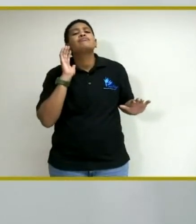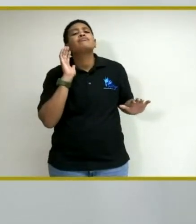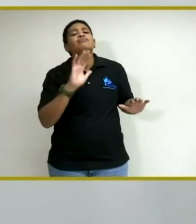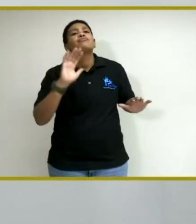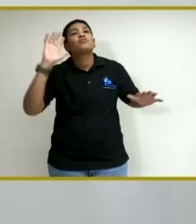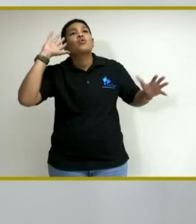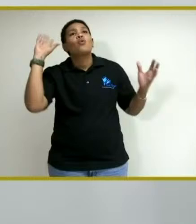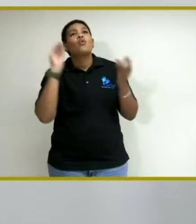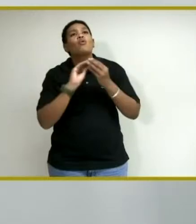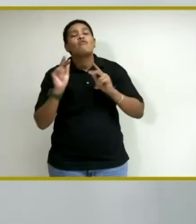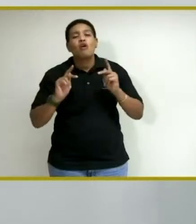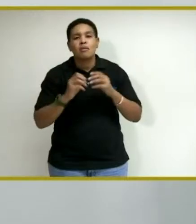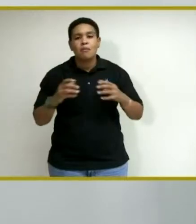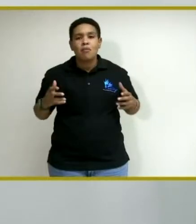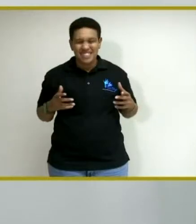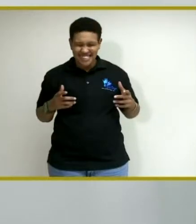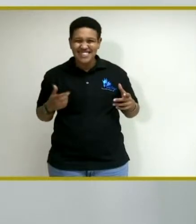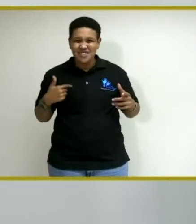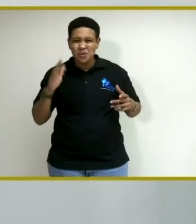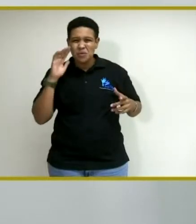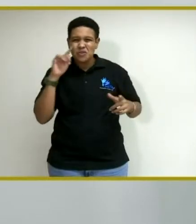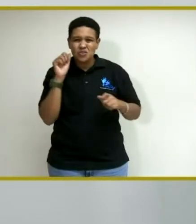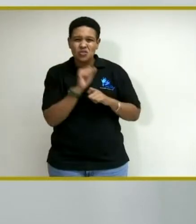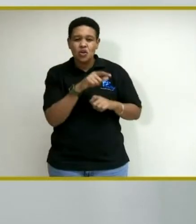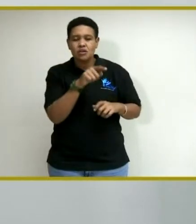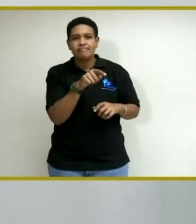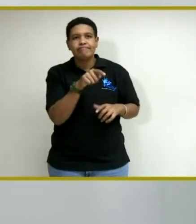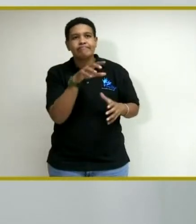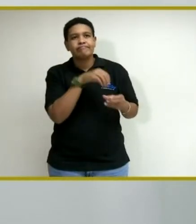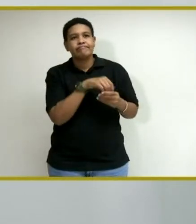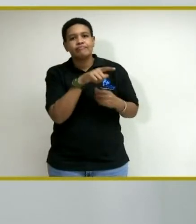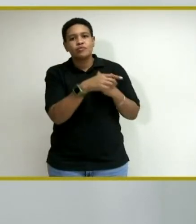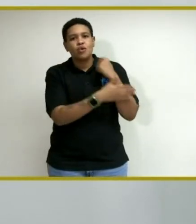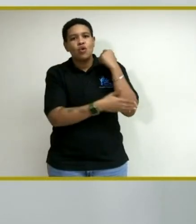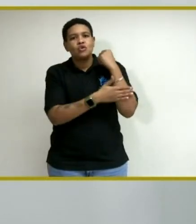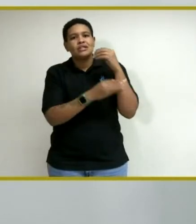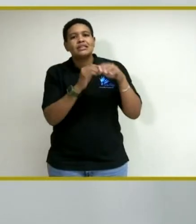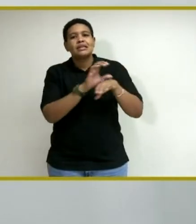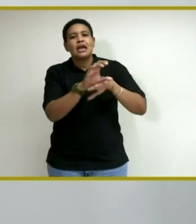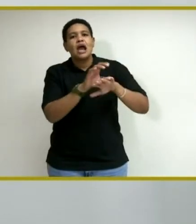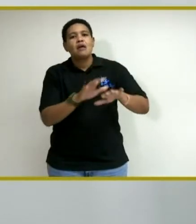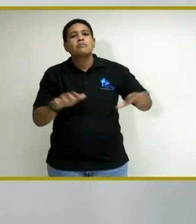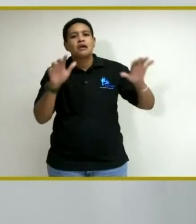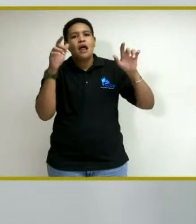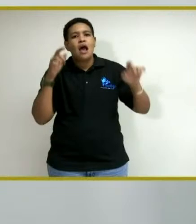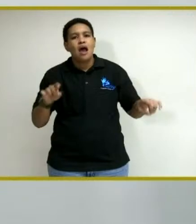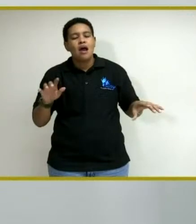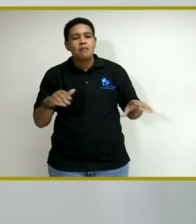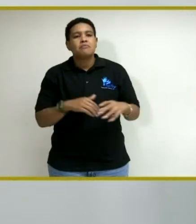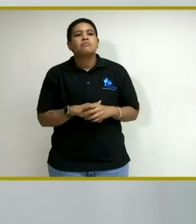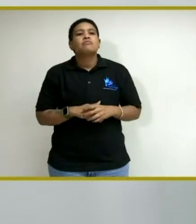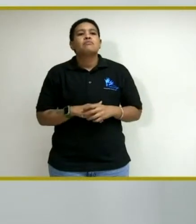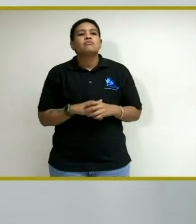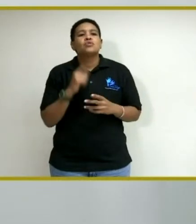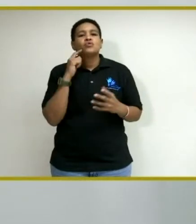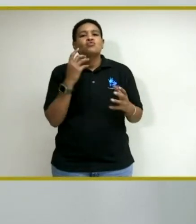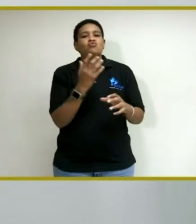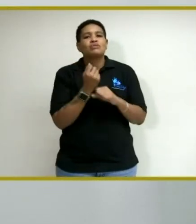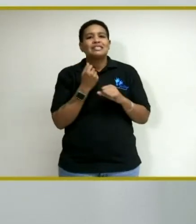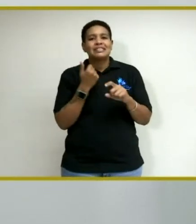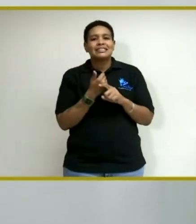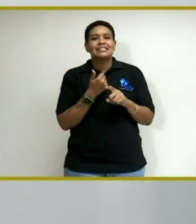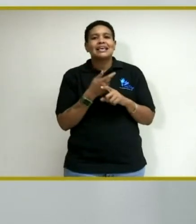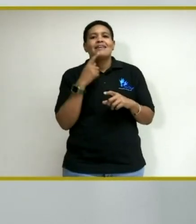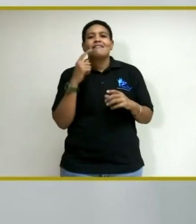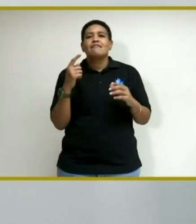overall population, then we would certainly be one of those countries in the region, meaning the Caribbean region, to receive